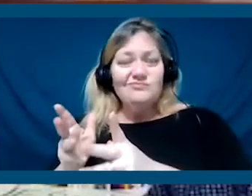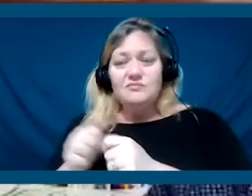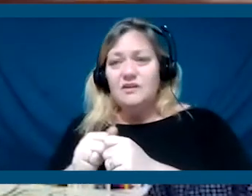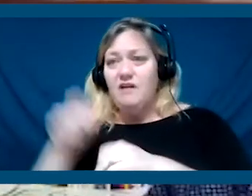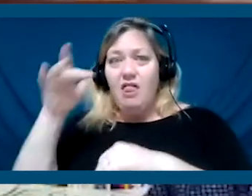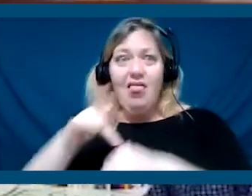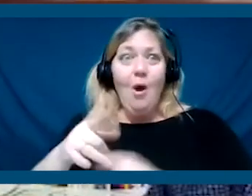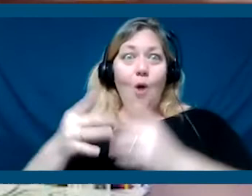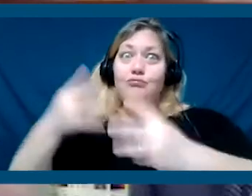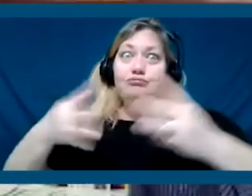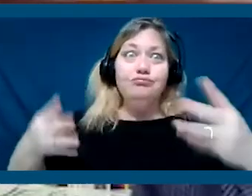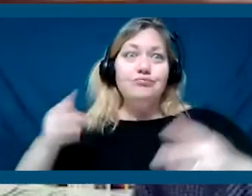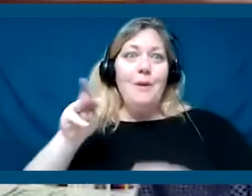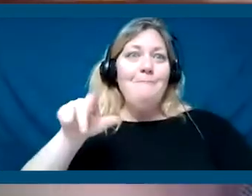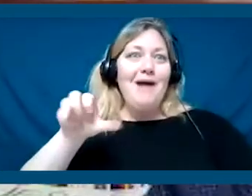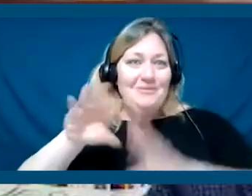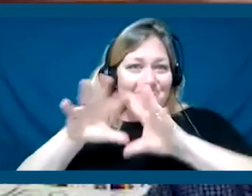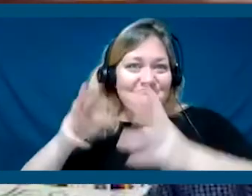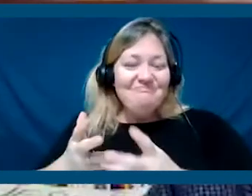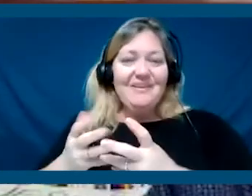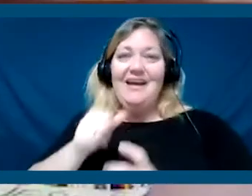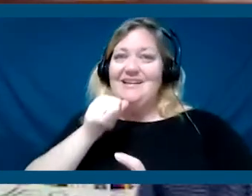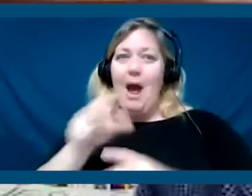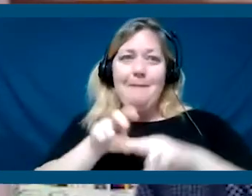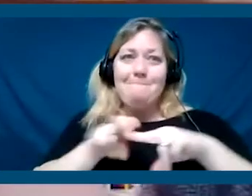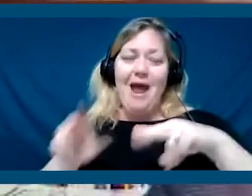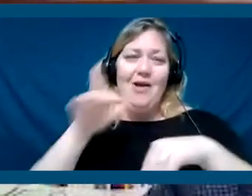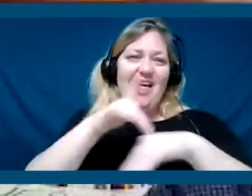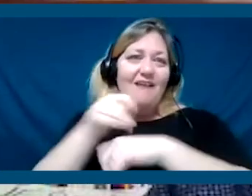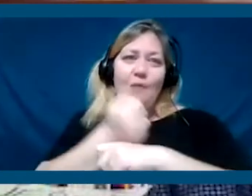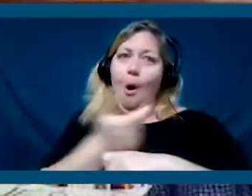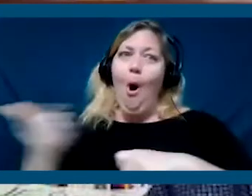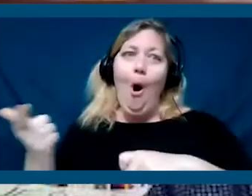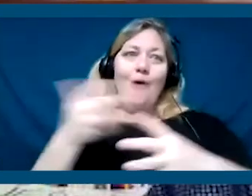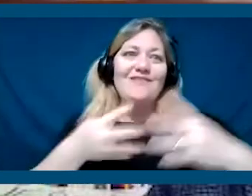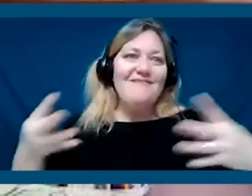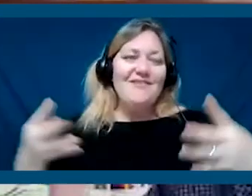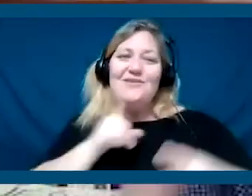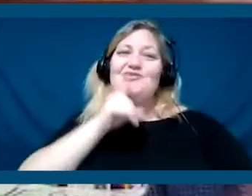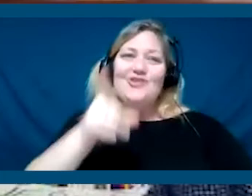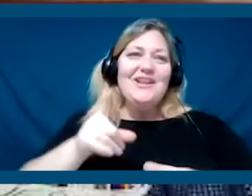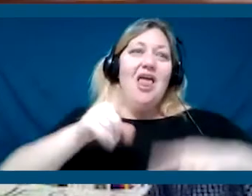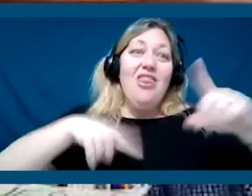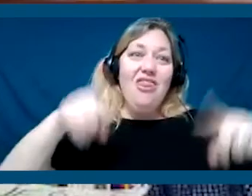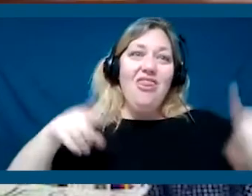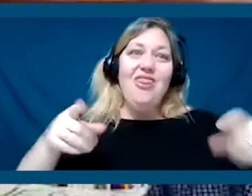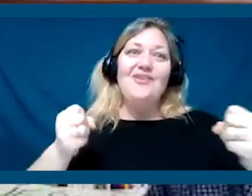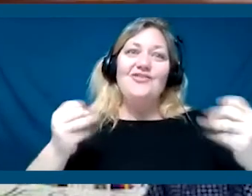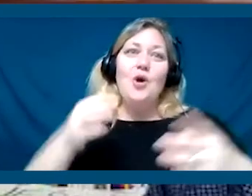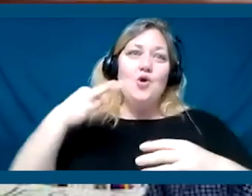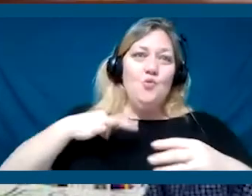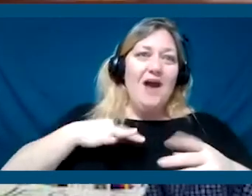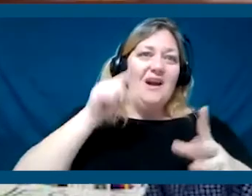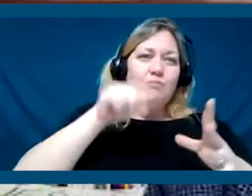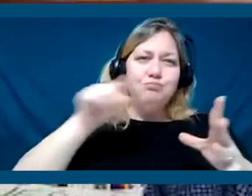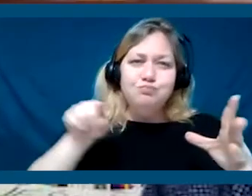whole diversity of Muslims. Obviously, there wouldn't be one panel that can cover all of that diversity, but certainly, yes, to the credit of Ada and everybody